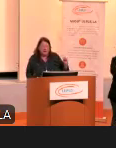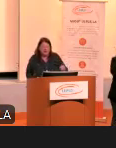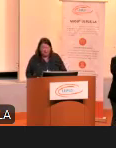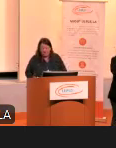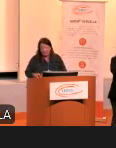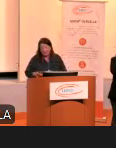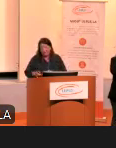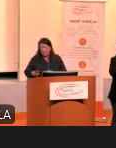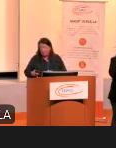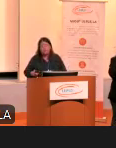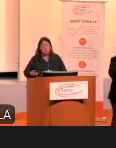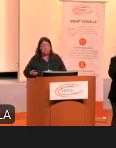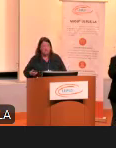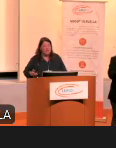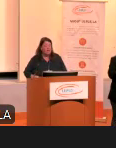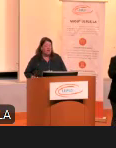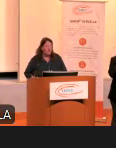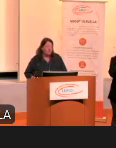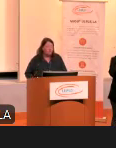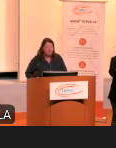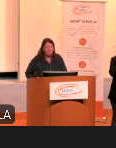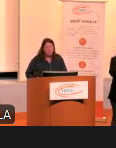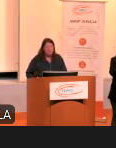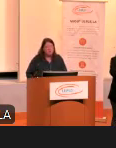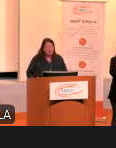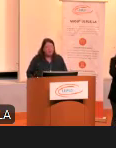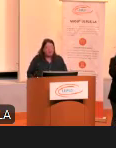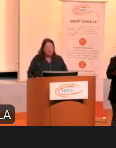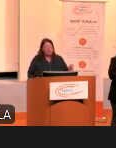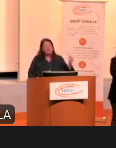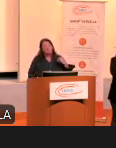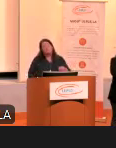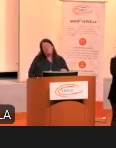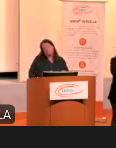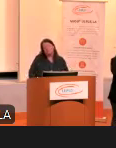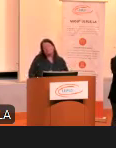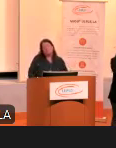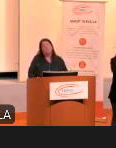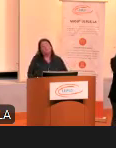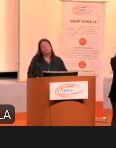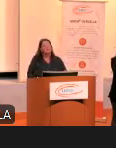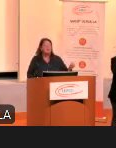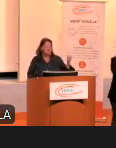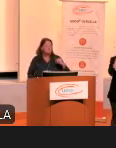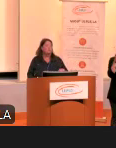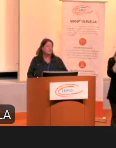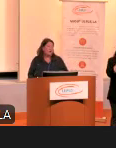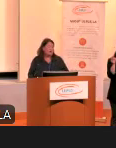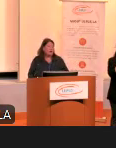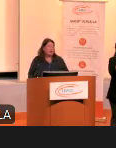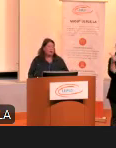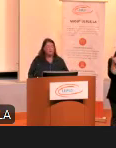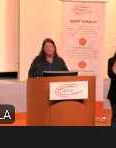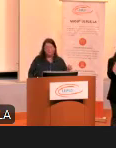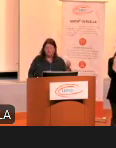bit better at predicting in lupus patients than you do if you use some of those traditional risk factor